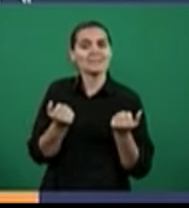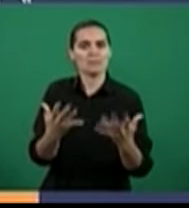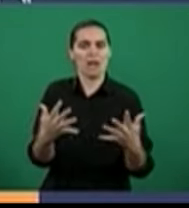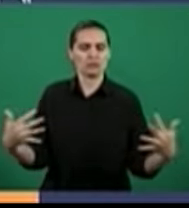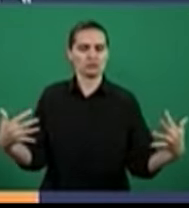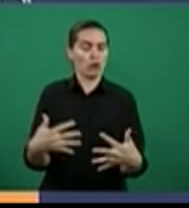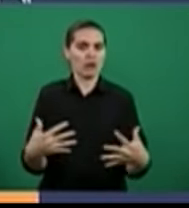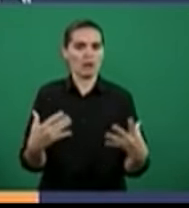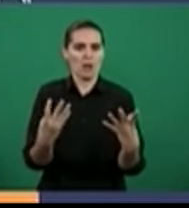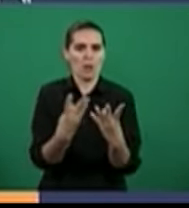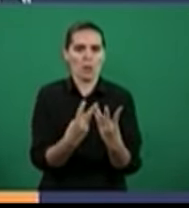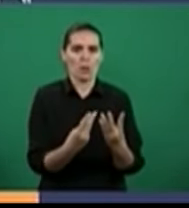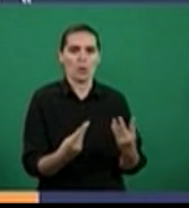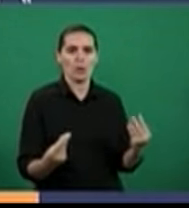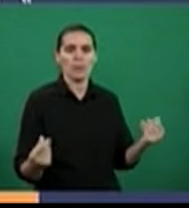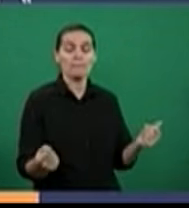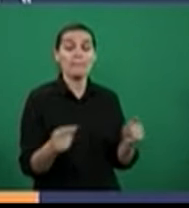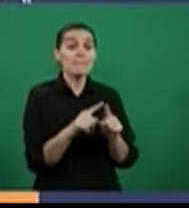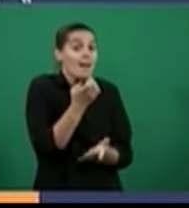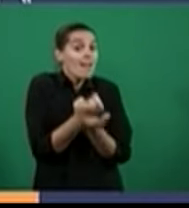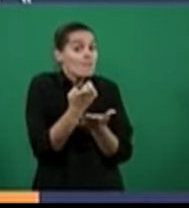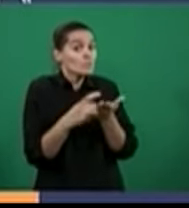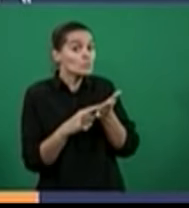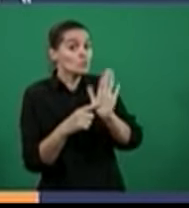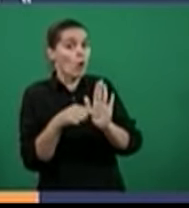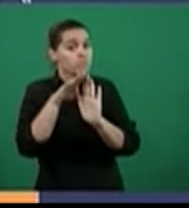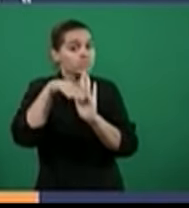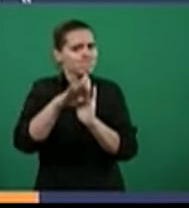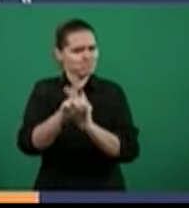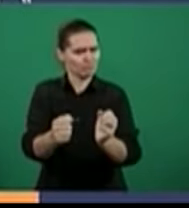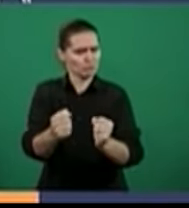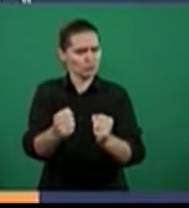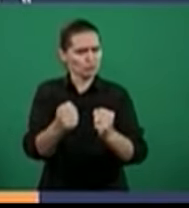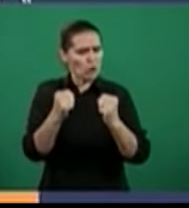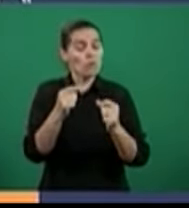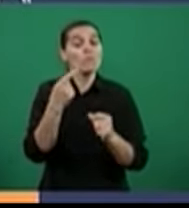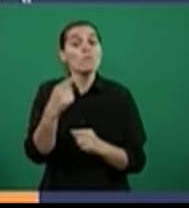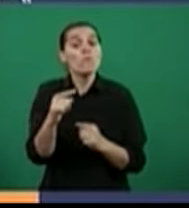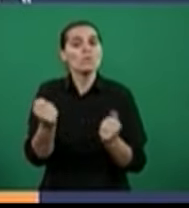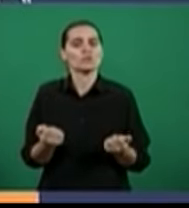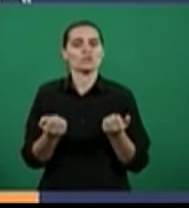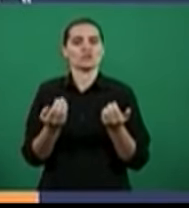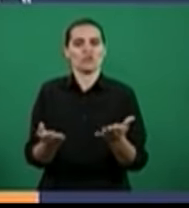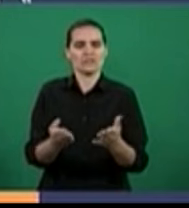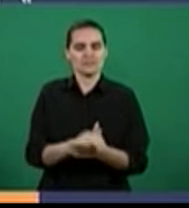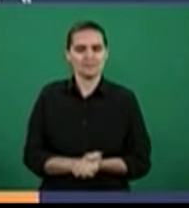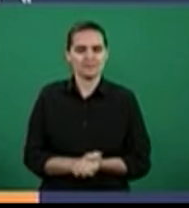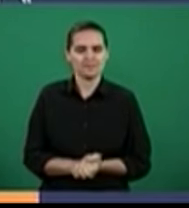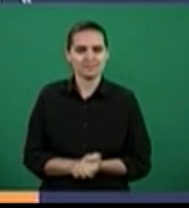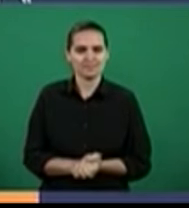off, but there is evidence of stronger inflation in services across a range of economies.